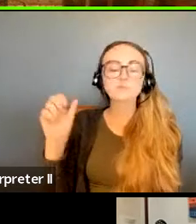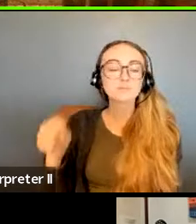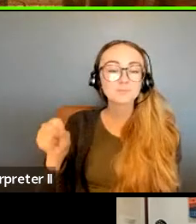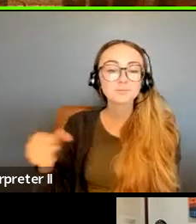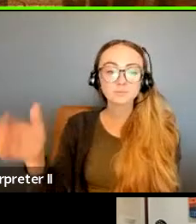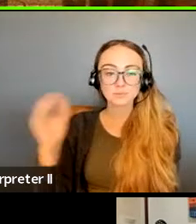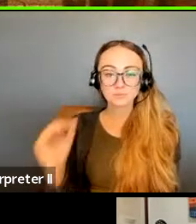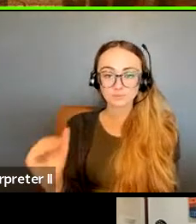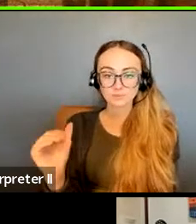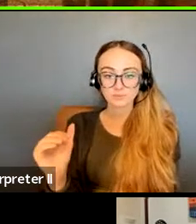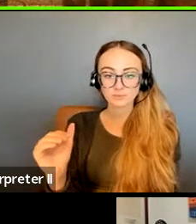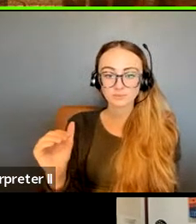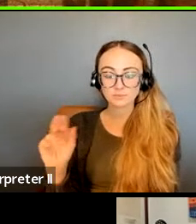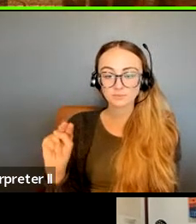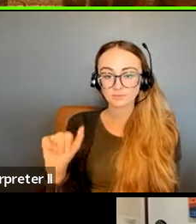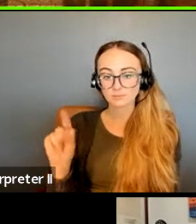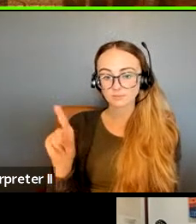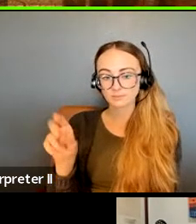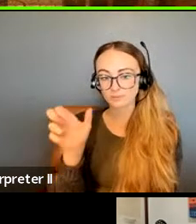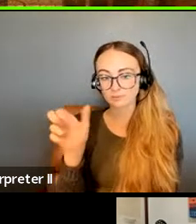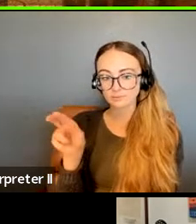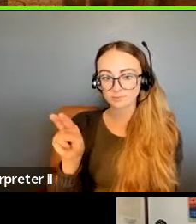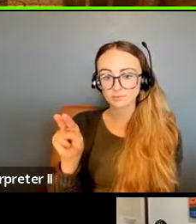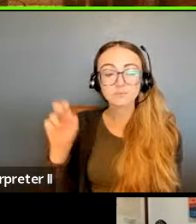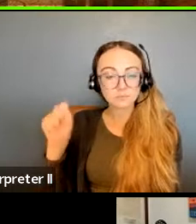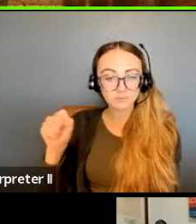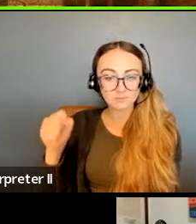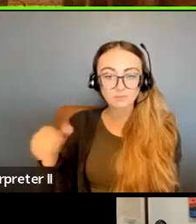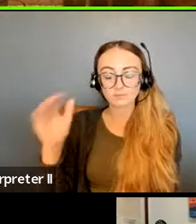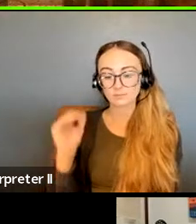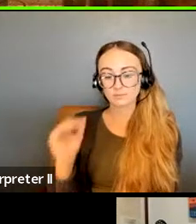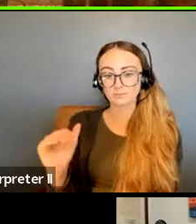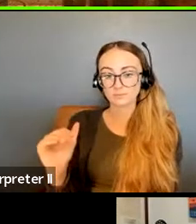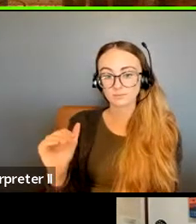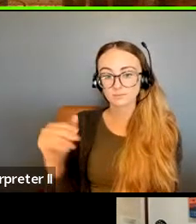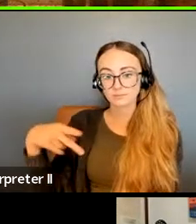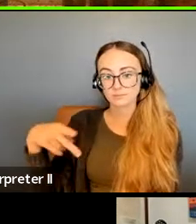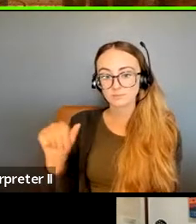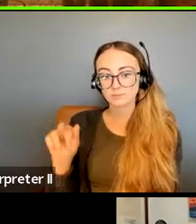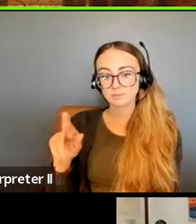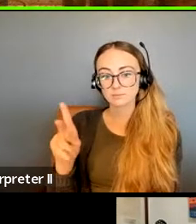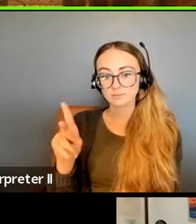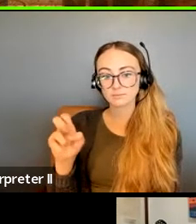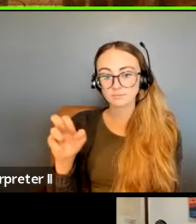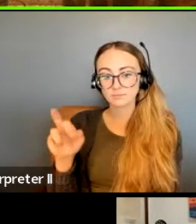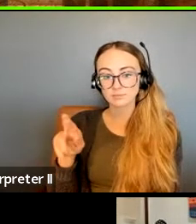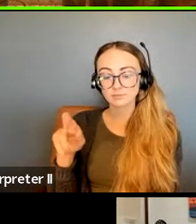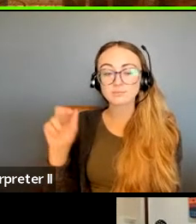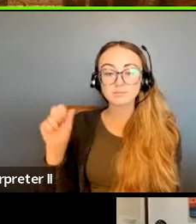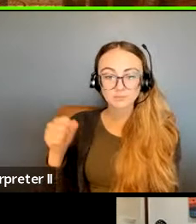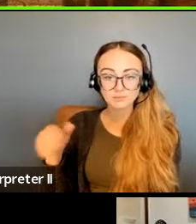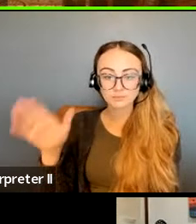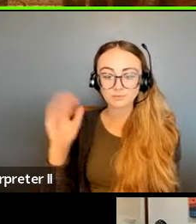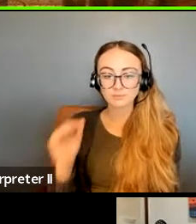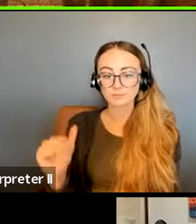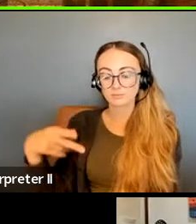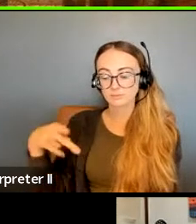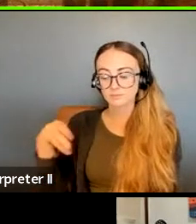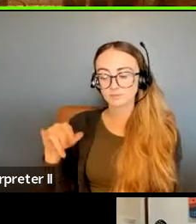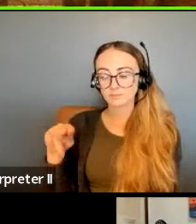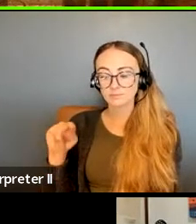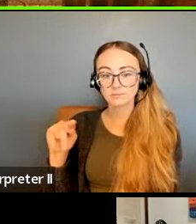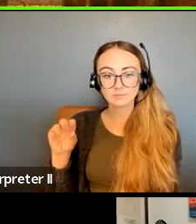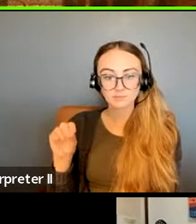Chairman Mendelson votes yes. Councilmember Nadeau. Yes. Councilmember Nadeau votes yes. Councilmember Parker. Yes. Councilmember Parker votes yes. Councilmember Pinto.